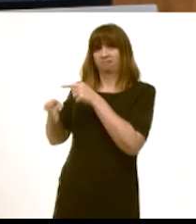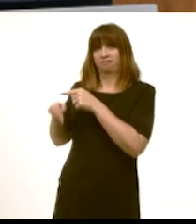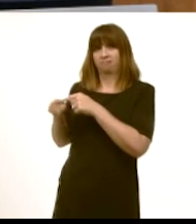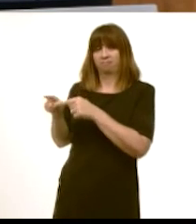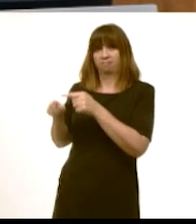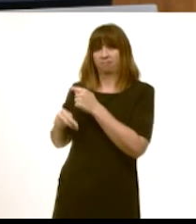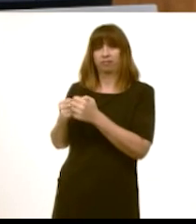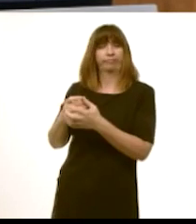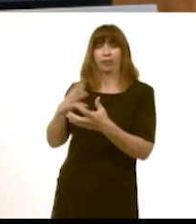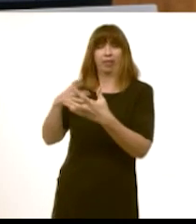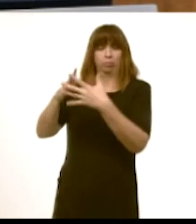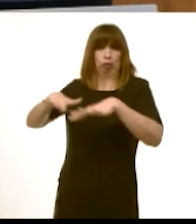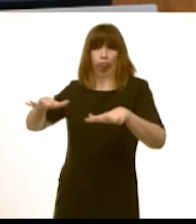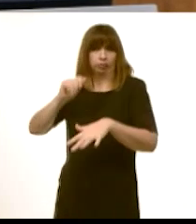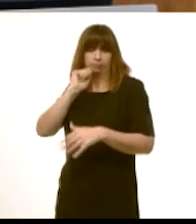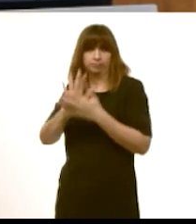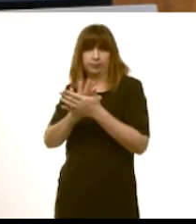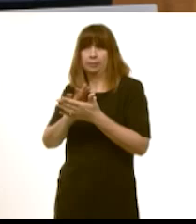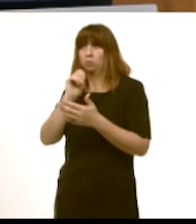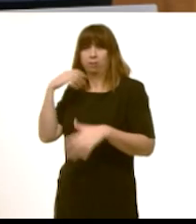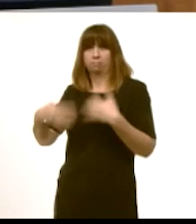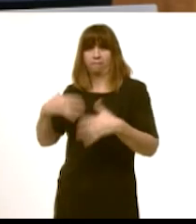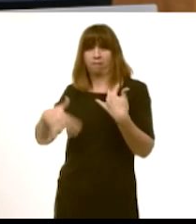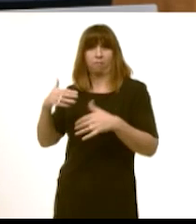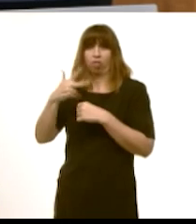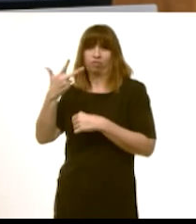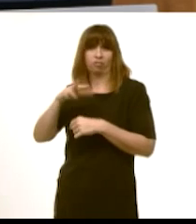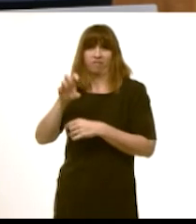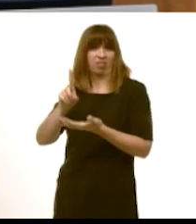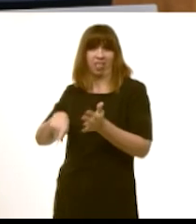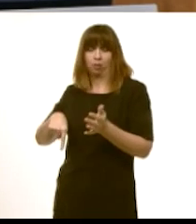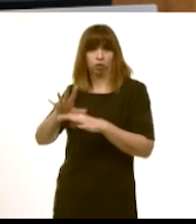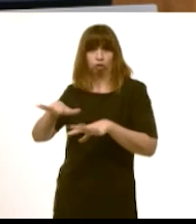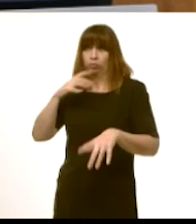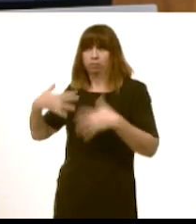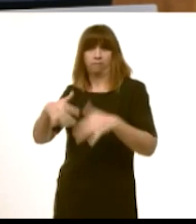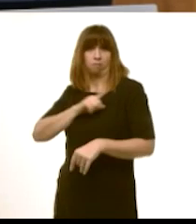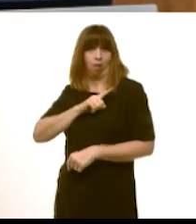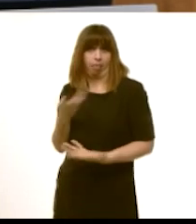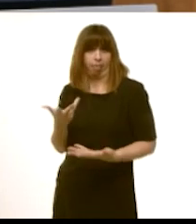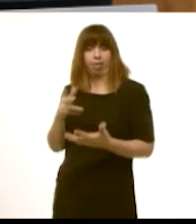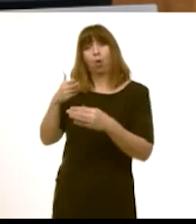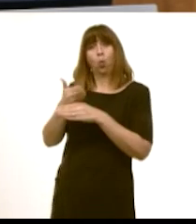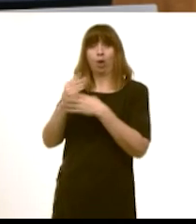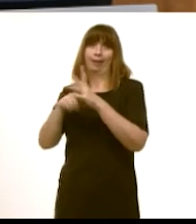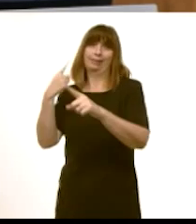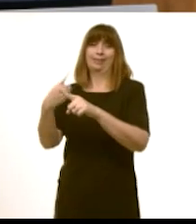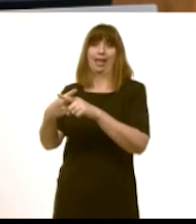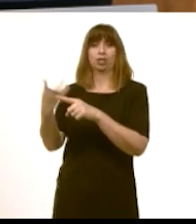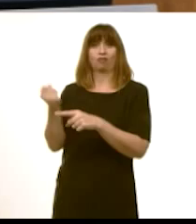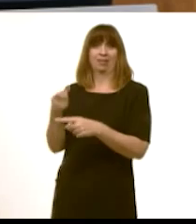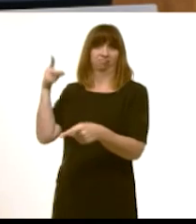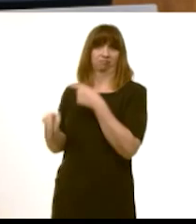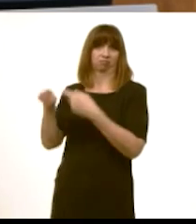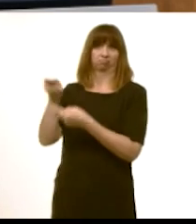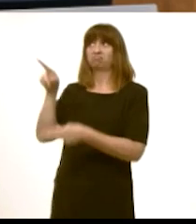be affected by the UK's current position on tax credits. It is inevitable, if the plans on tax credits go through, that